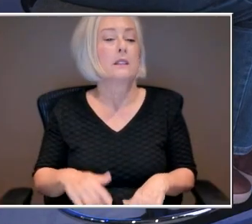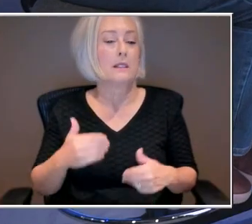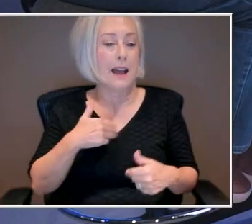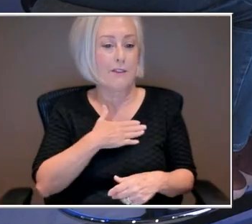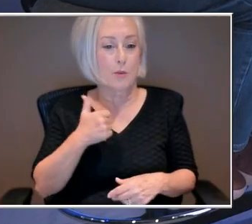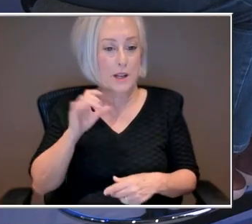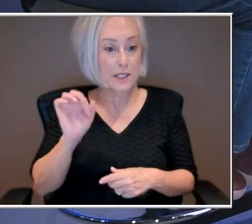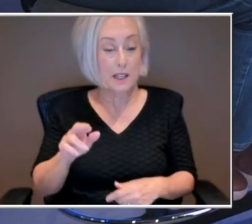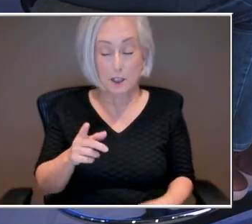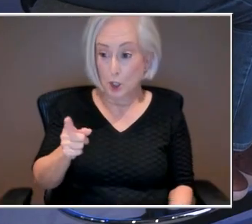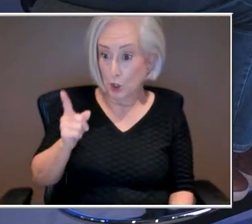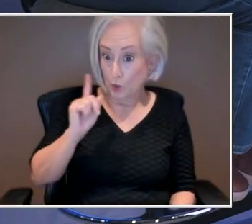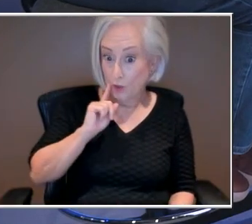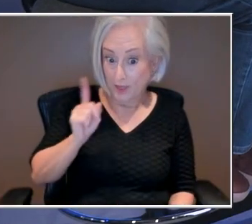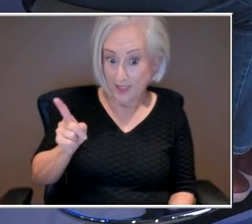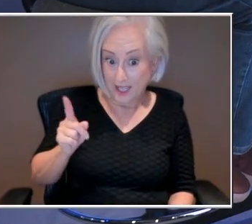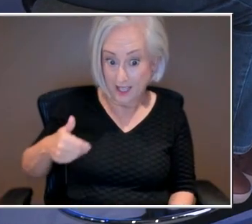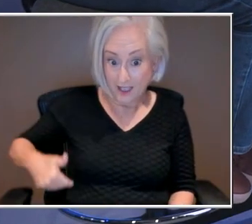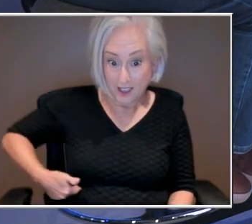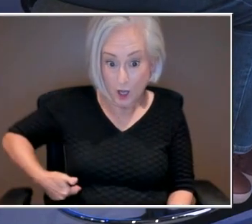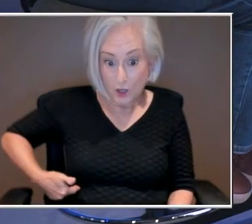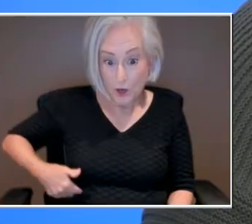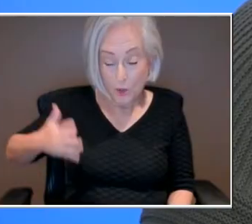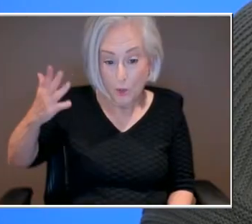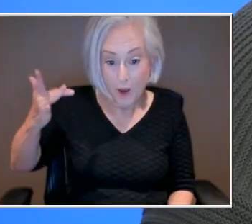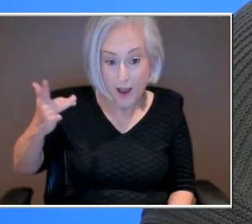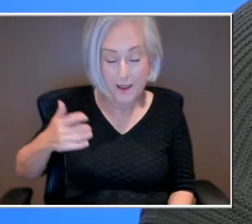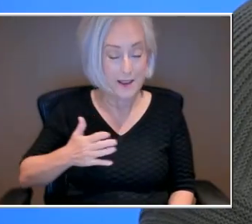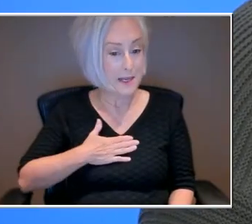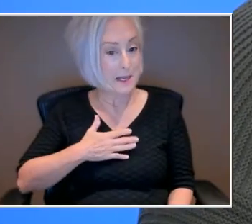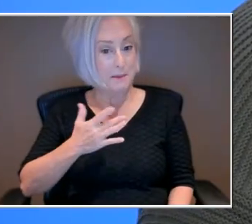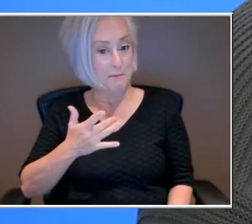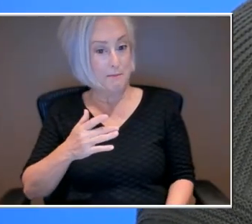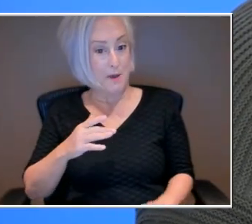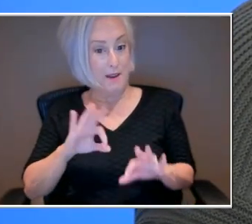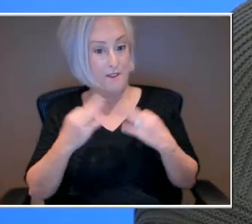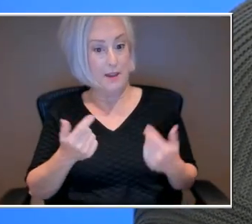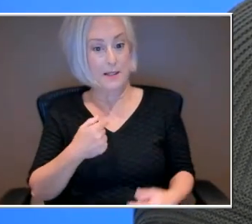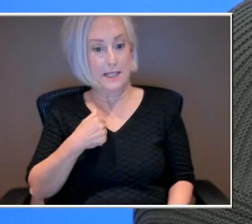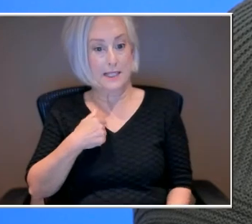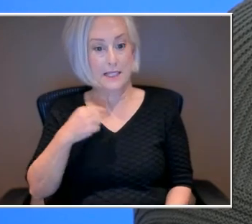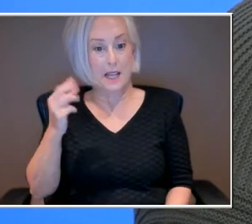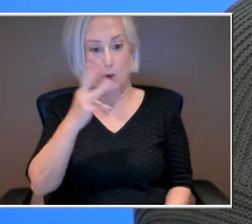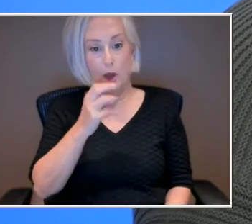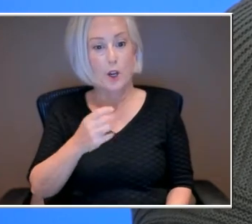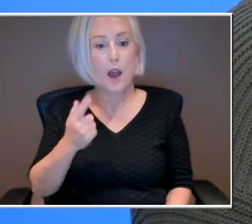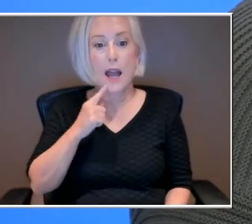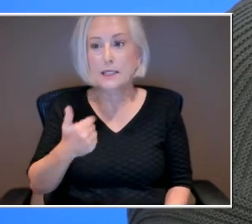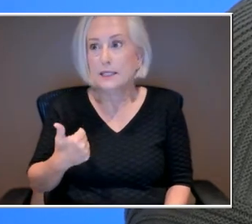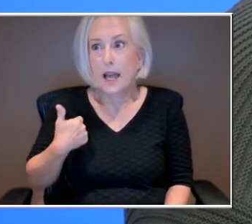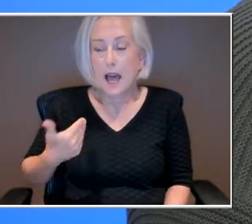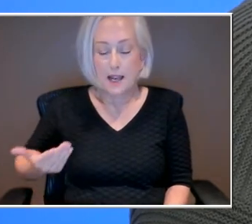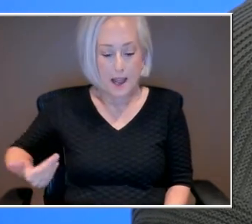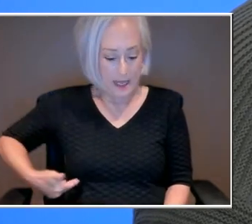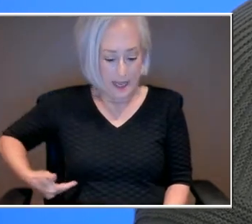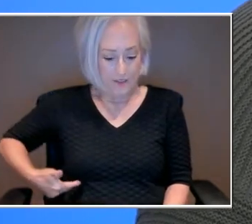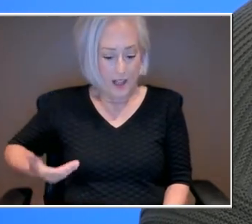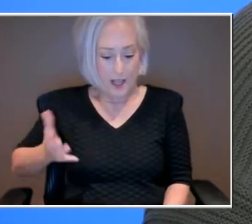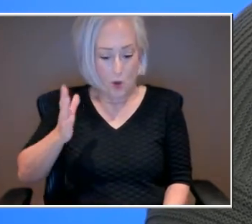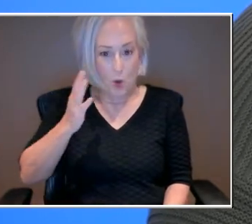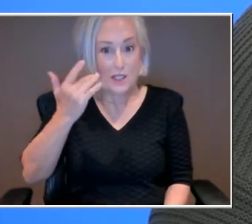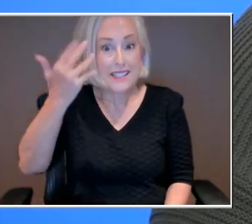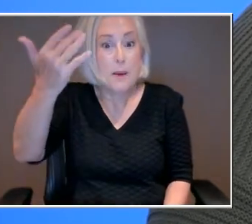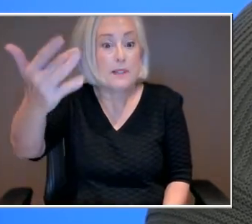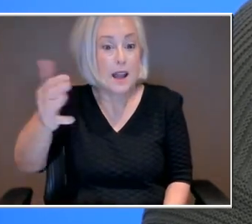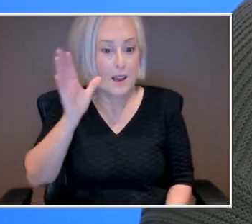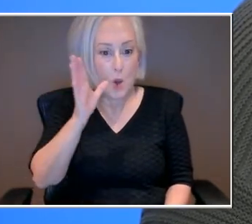my family calls me weird. I always told them I had this gut feeling that I was gonna have cancer someday. Like, I can't explain that, and it sounds insane to